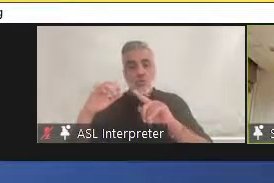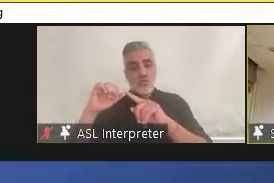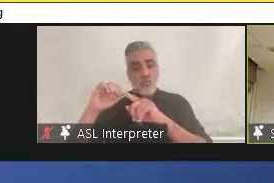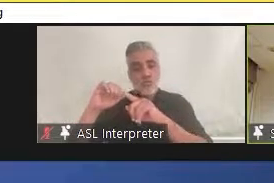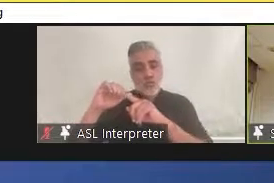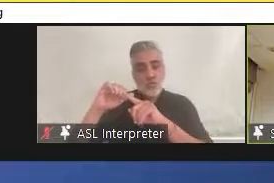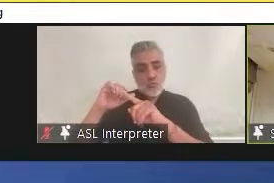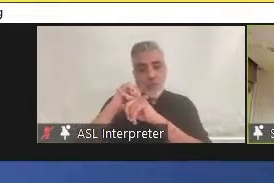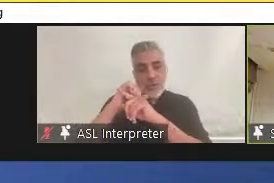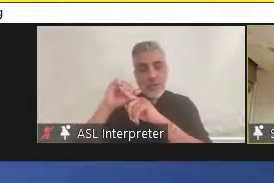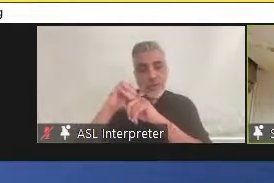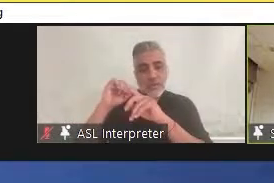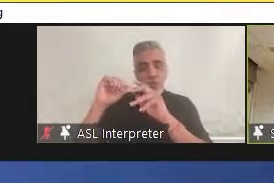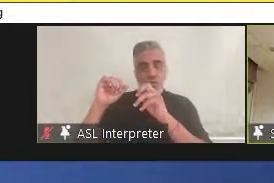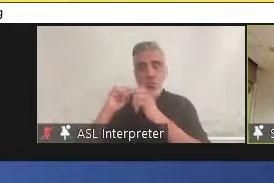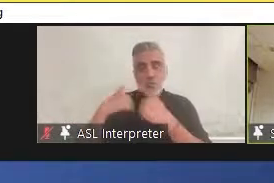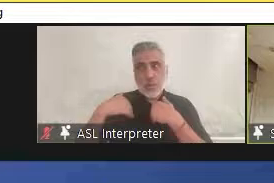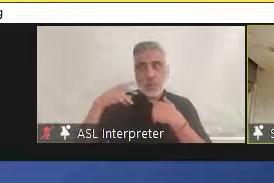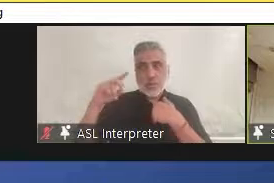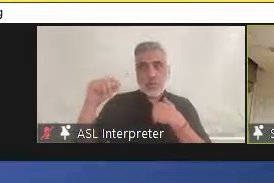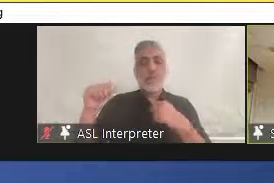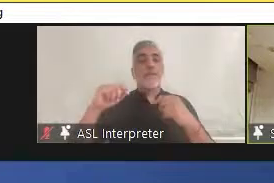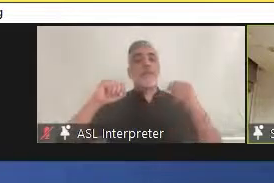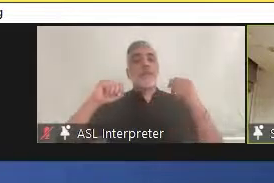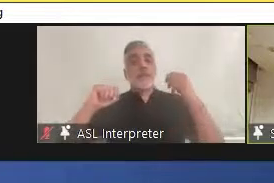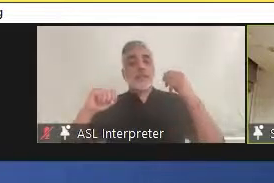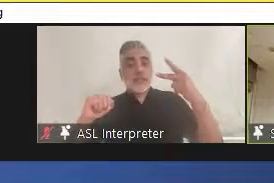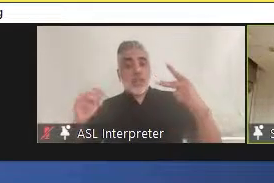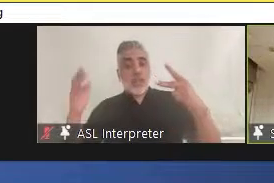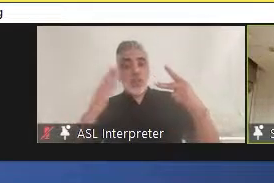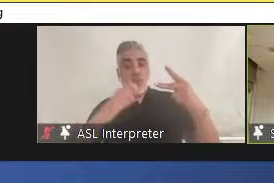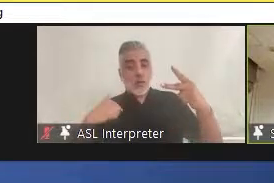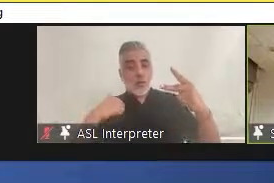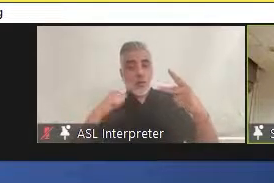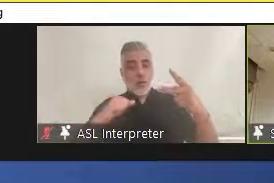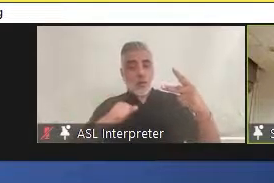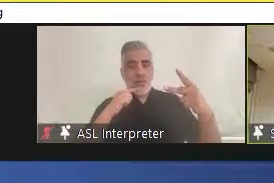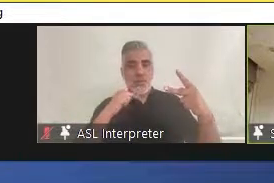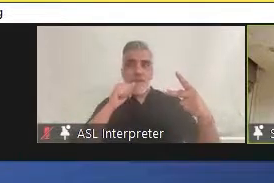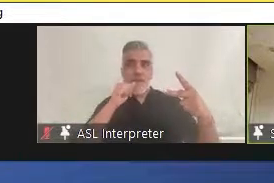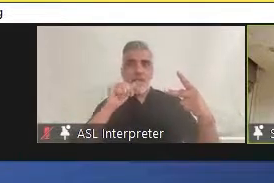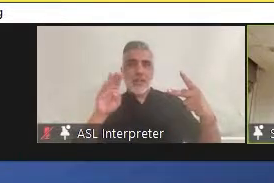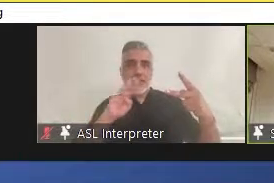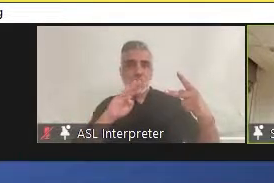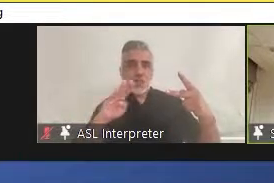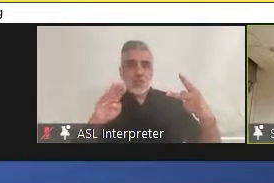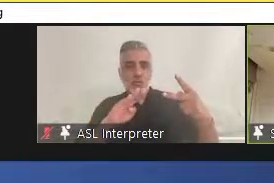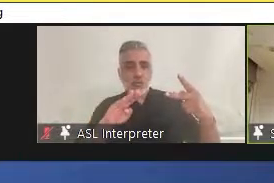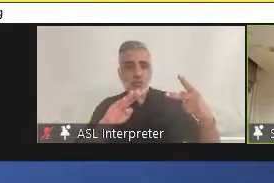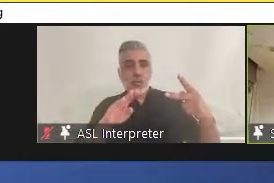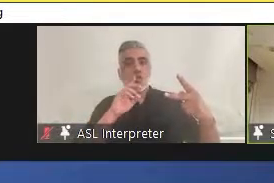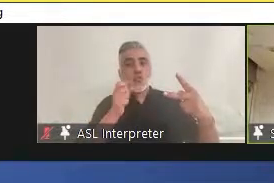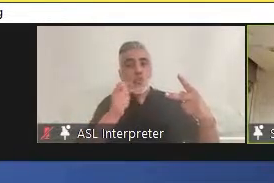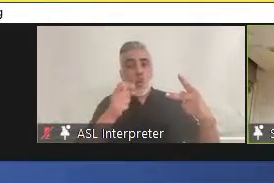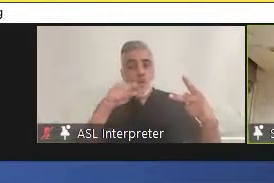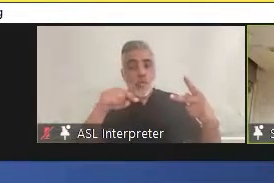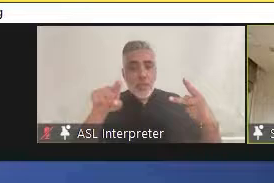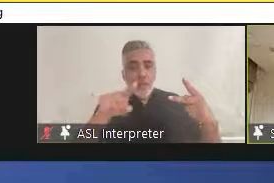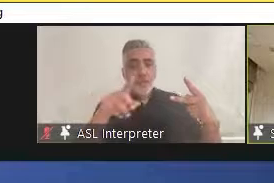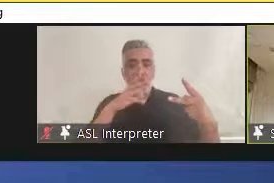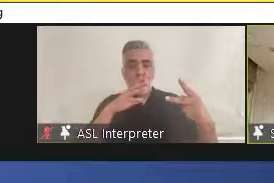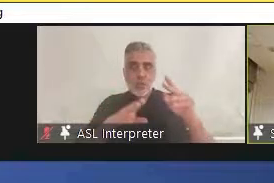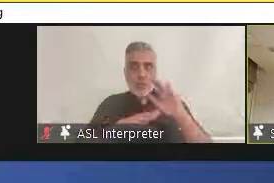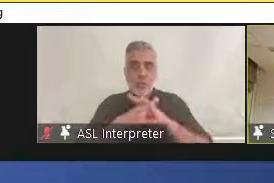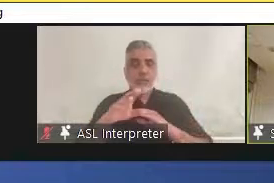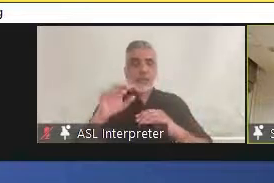disabilities. And the second component, we work with the private industries to support them to expand the